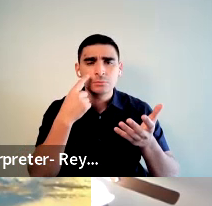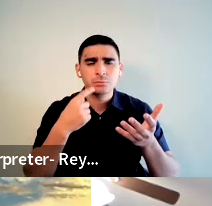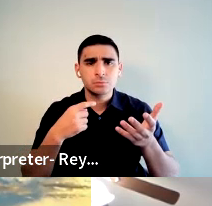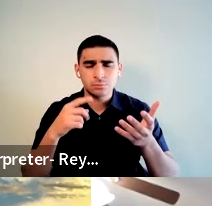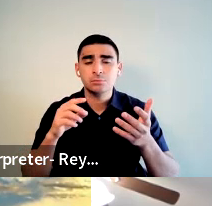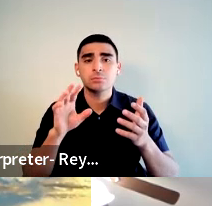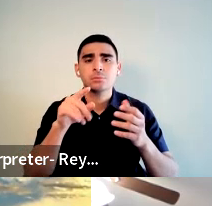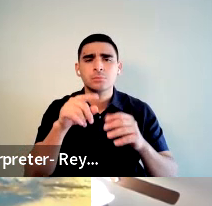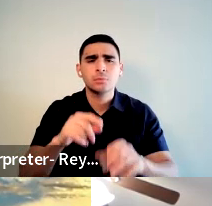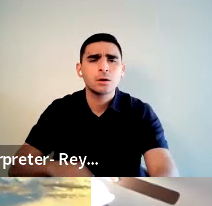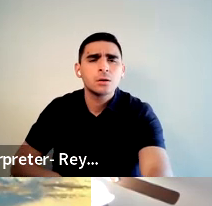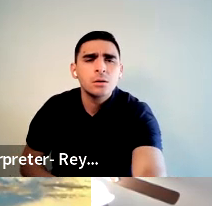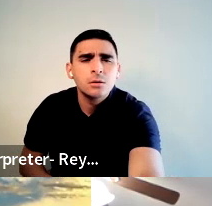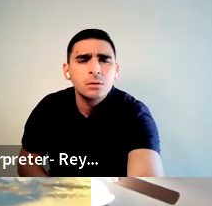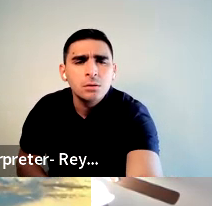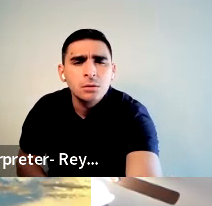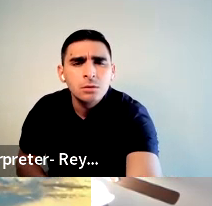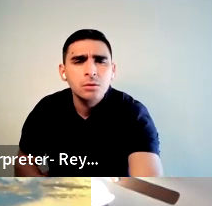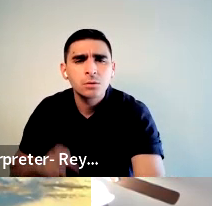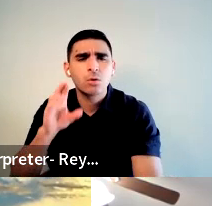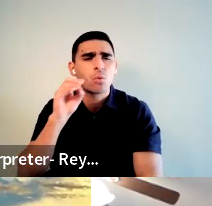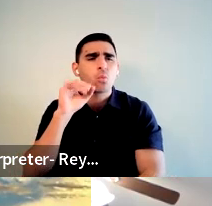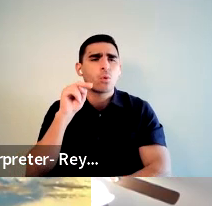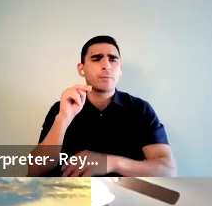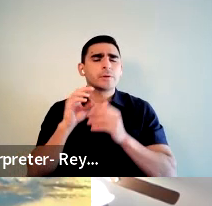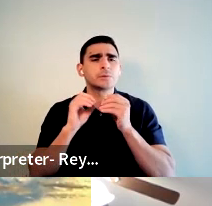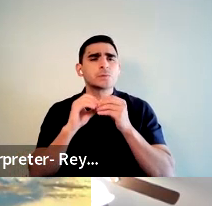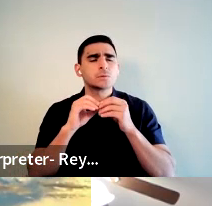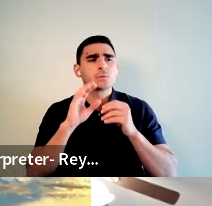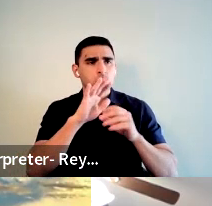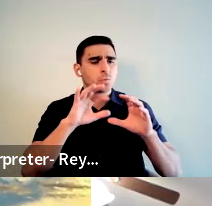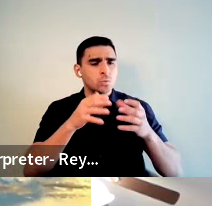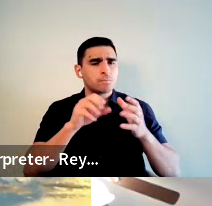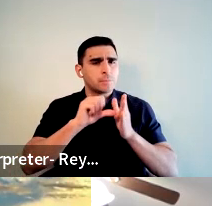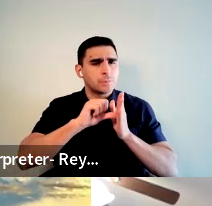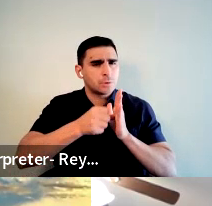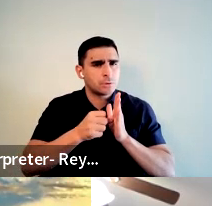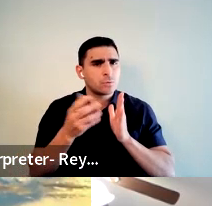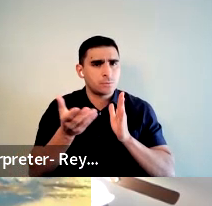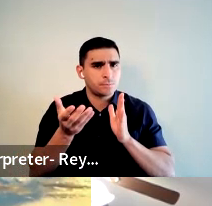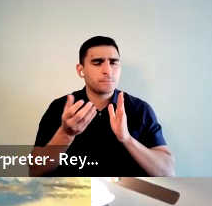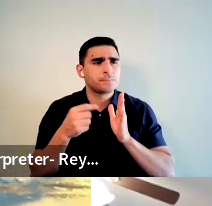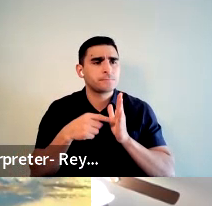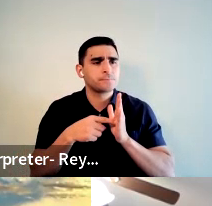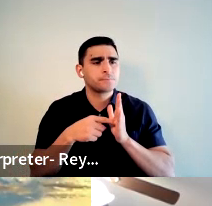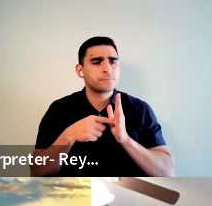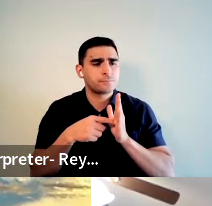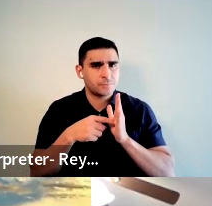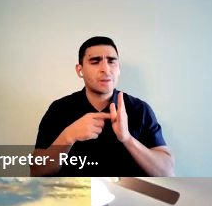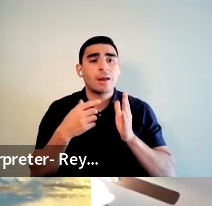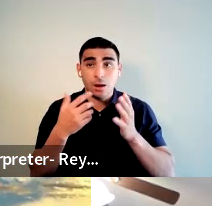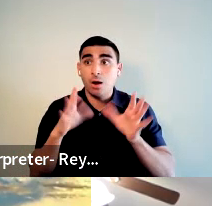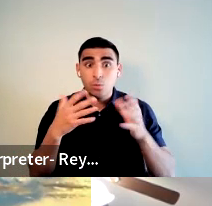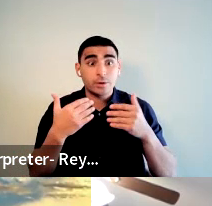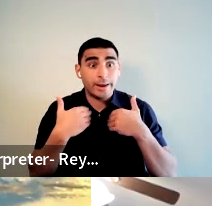from my perspective, Katrina, what your group really highlighted was this issue that there are existing